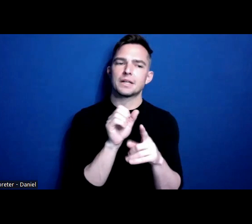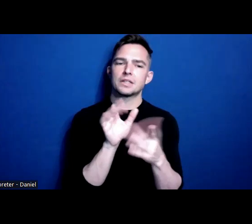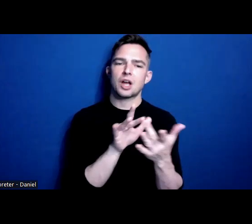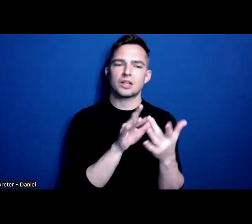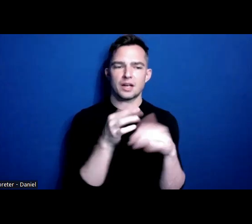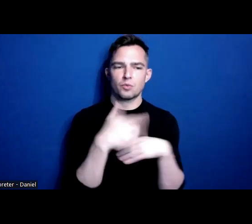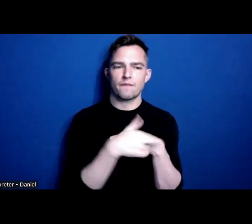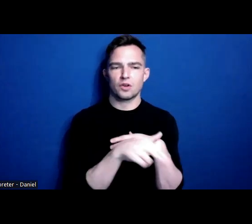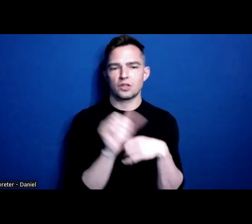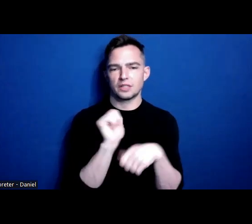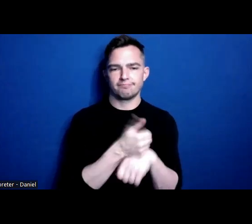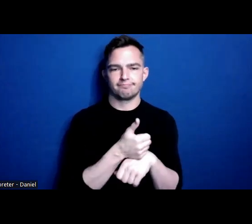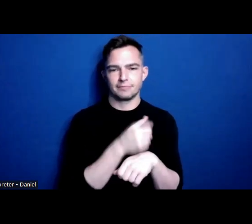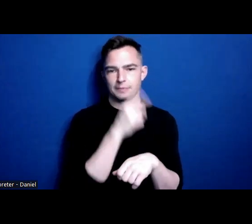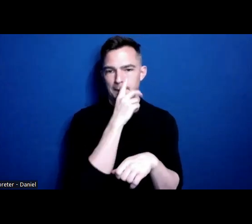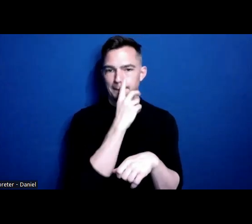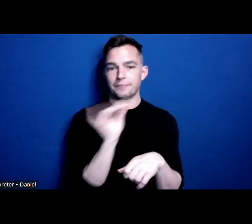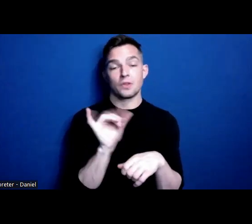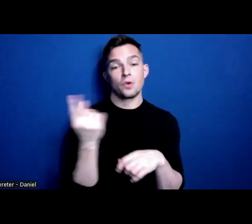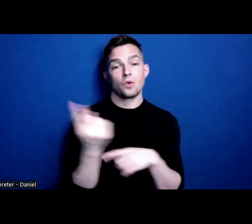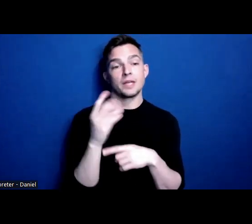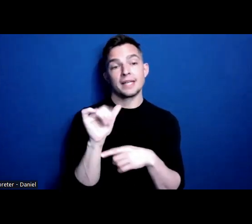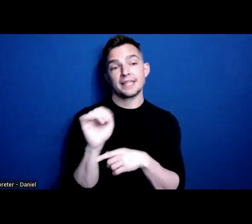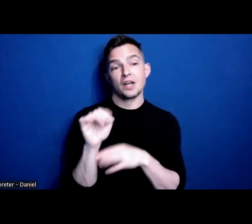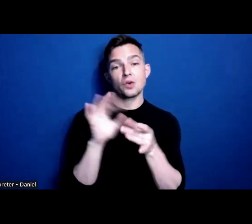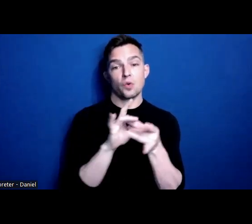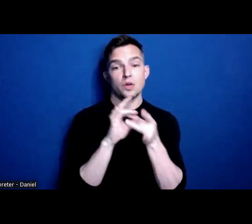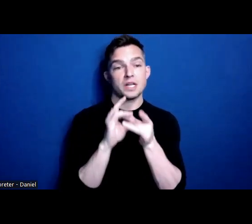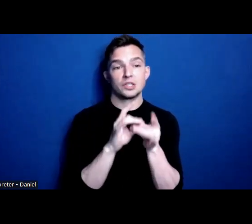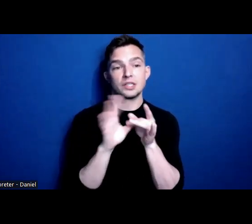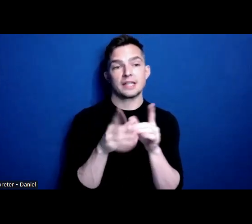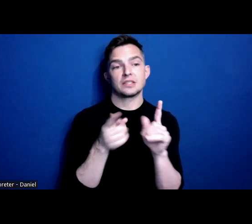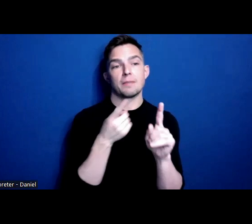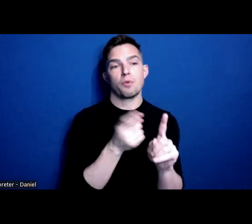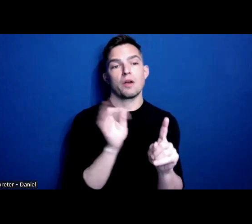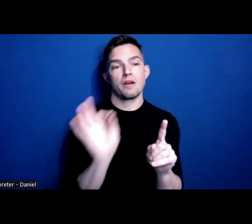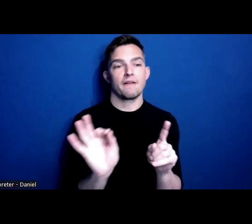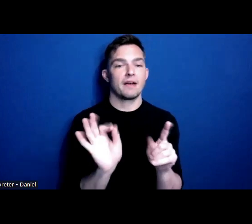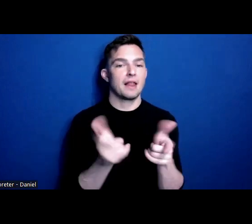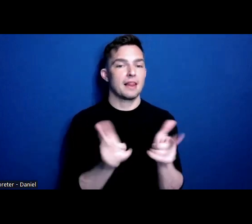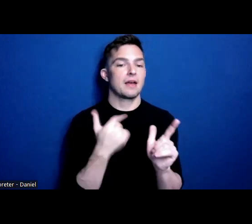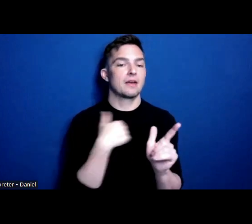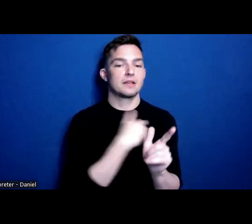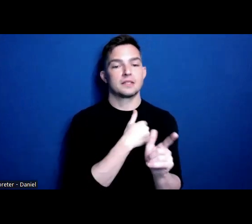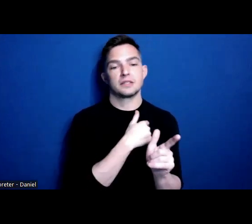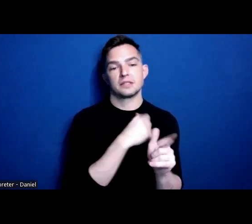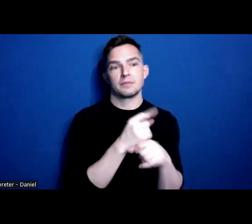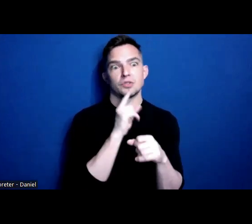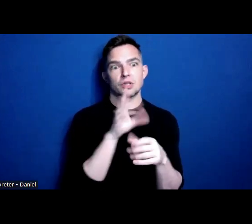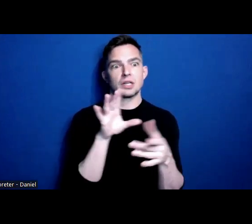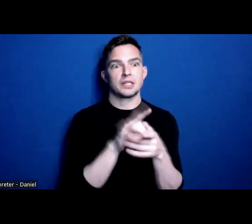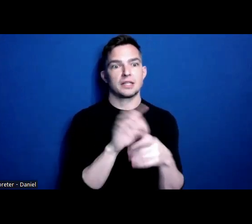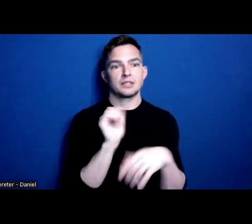be made. And then, as always, care coordination is that point that allows us to ensure a connection is made for